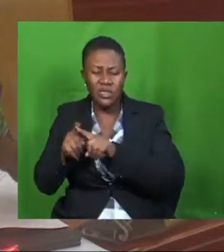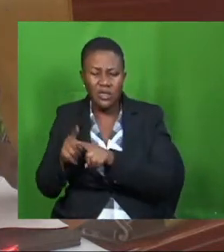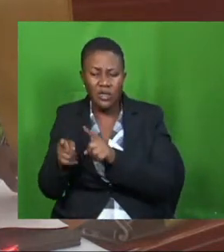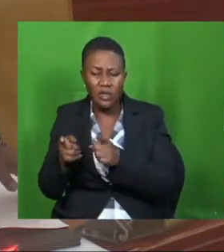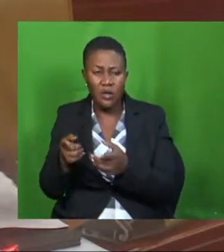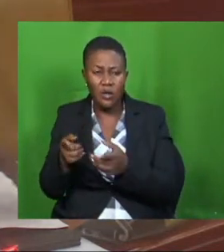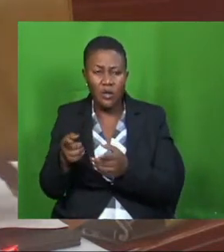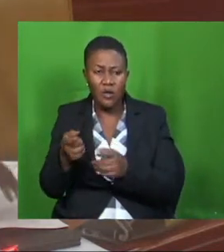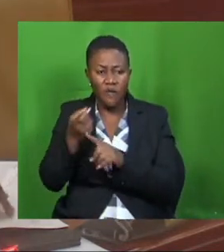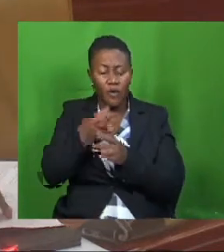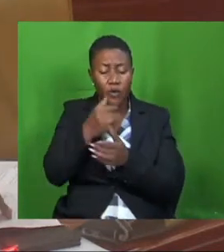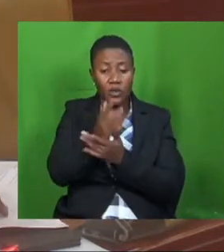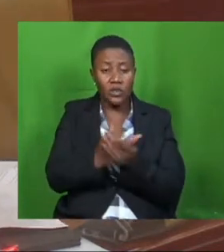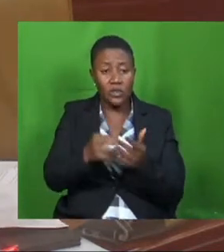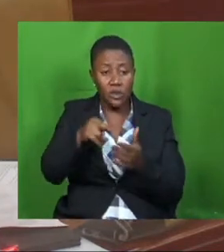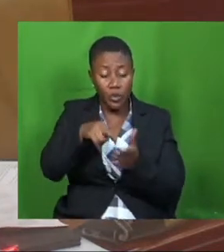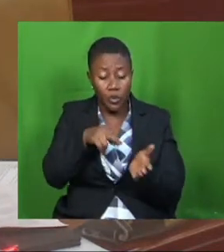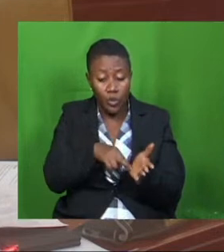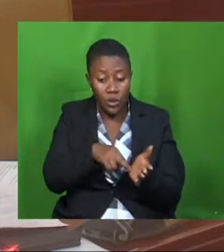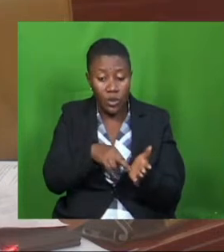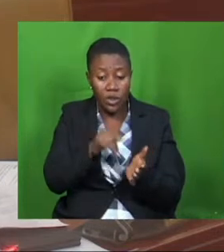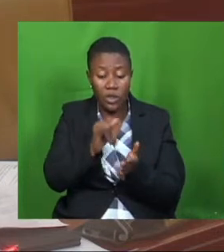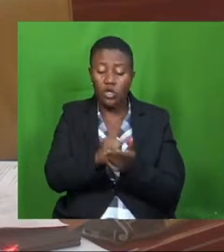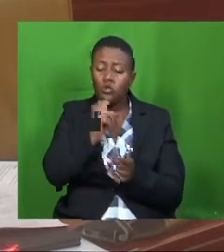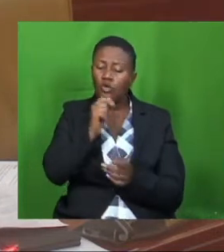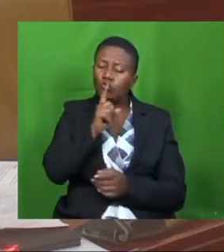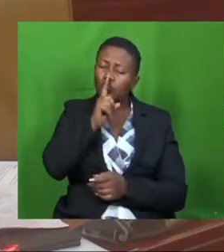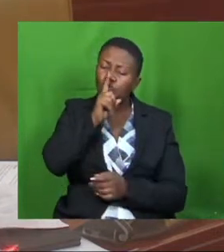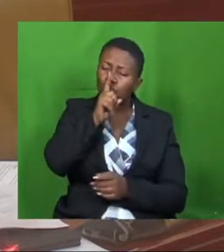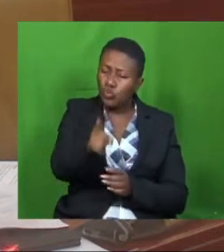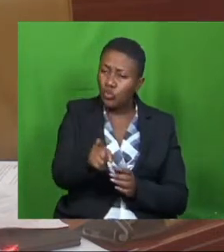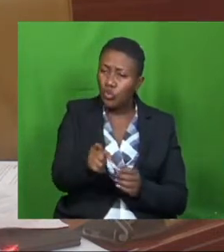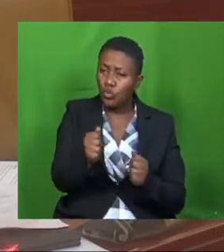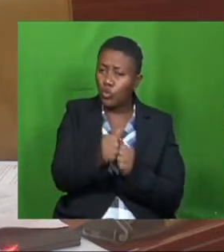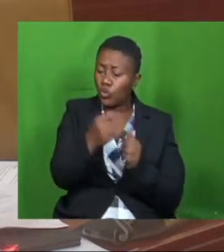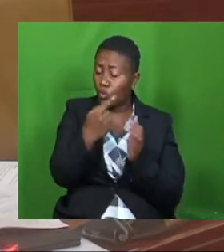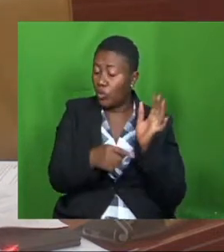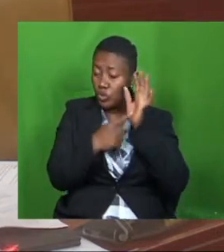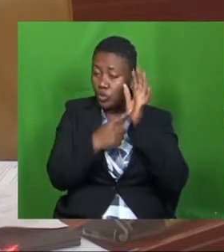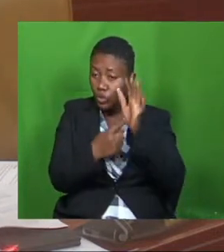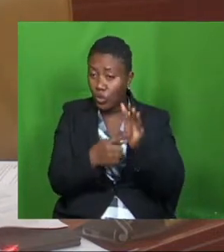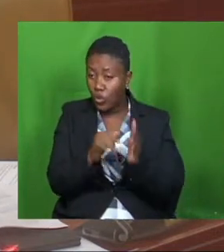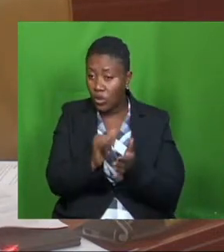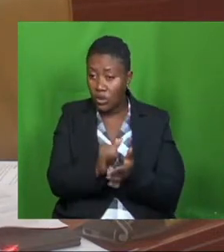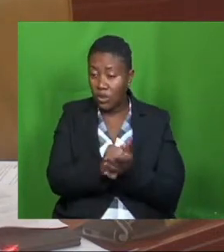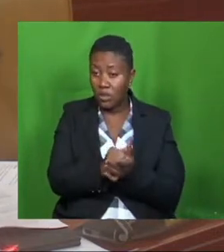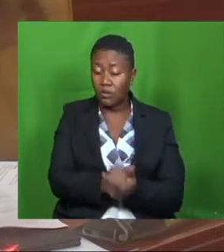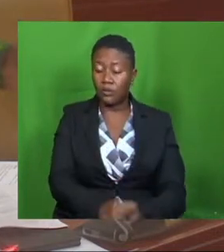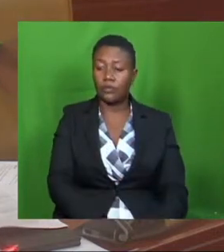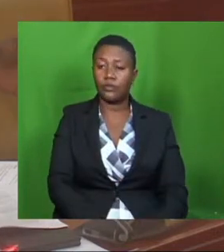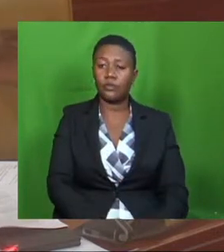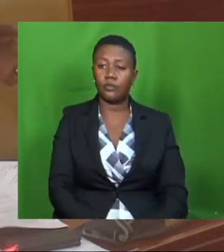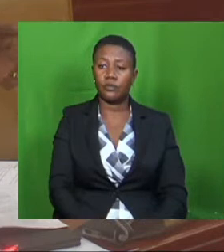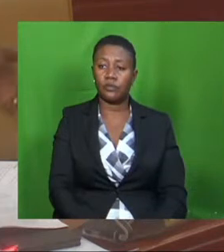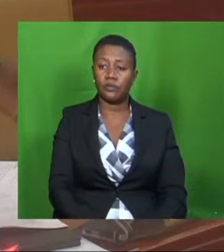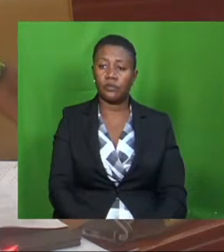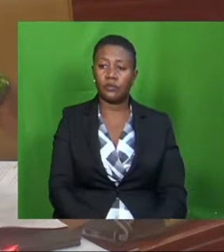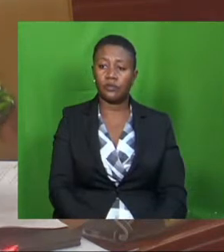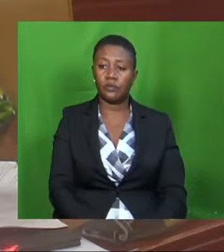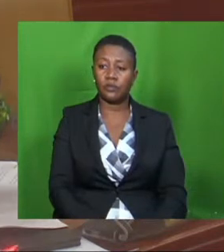Outstanding debt on planning for food and jobs. 2.8 million, is that right? Yes,